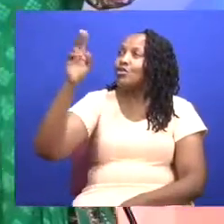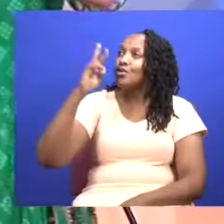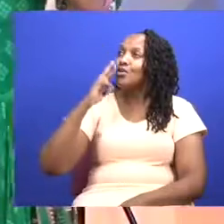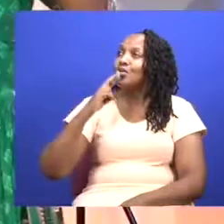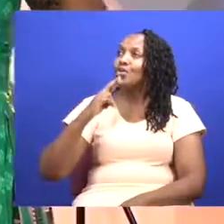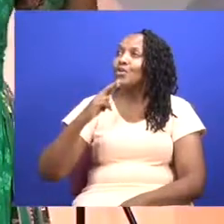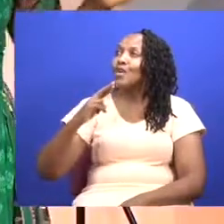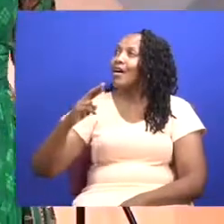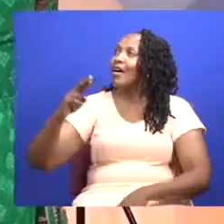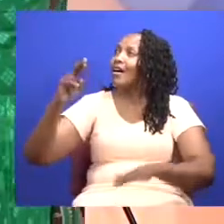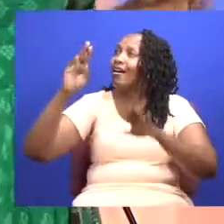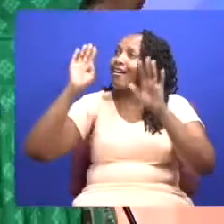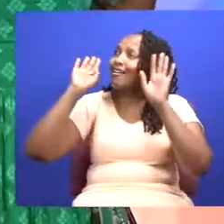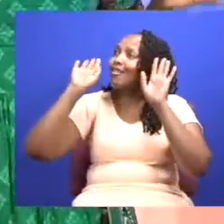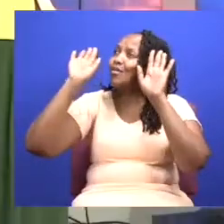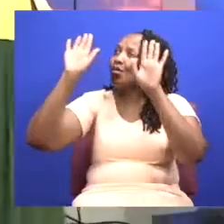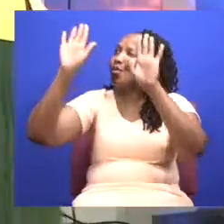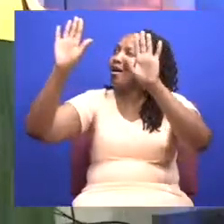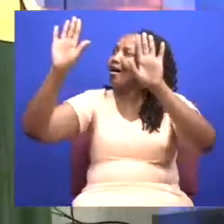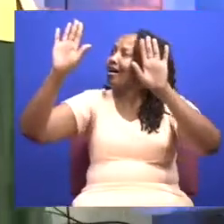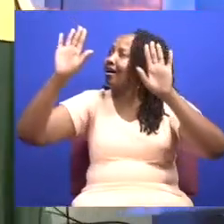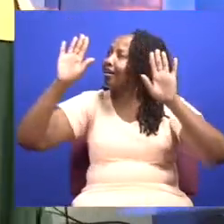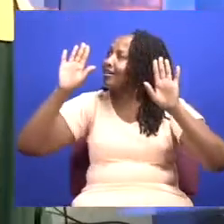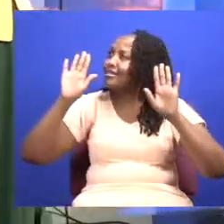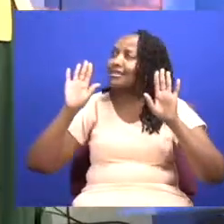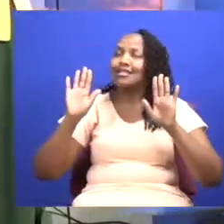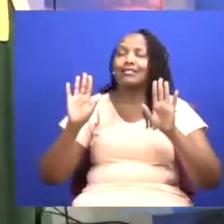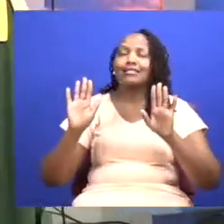Help me say, only you